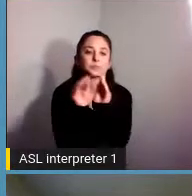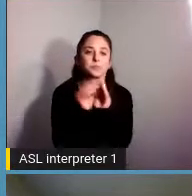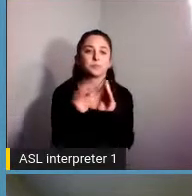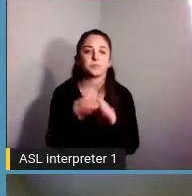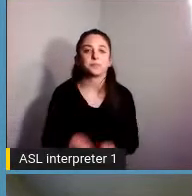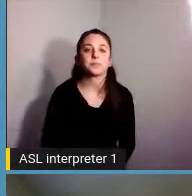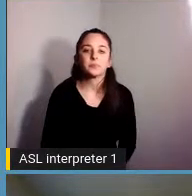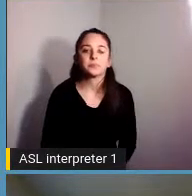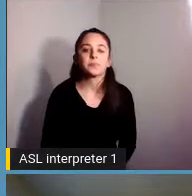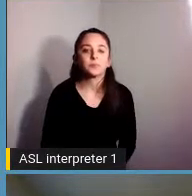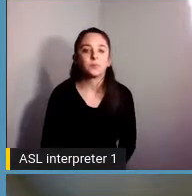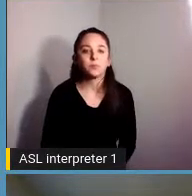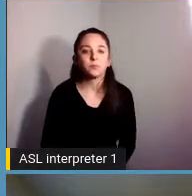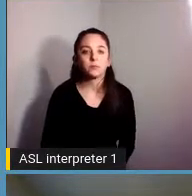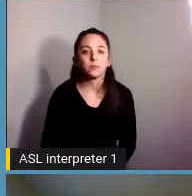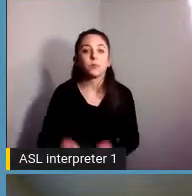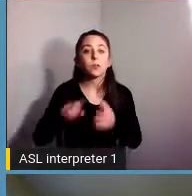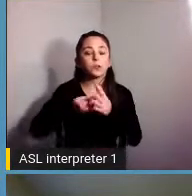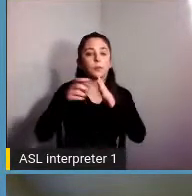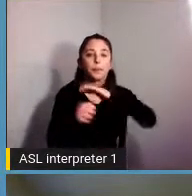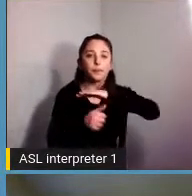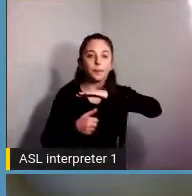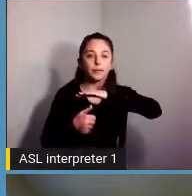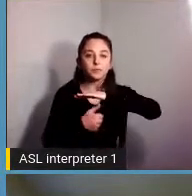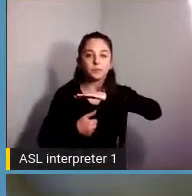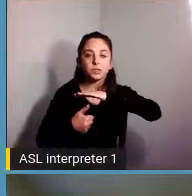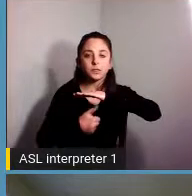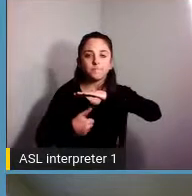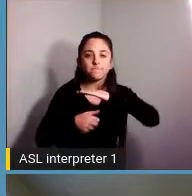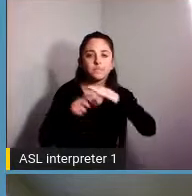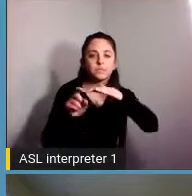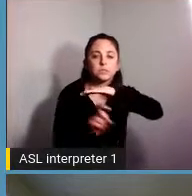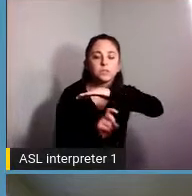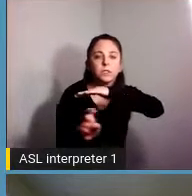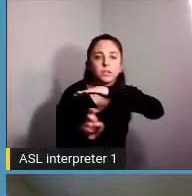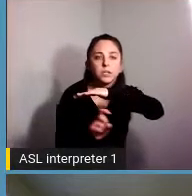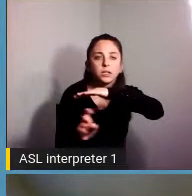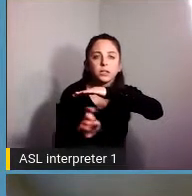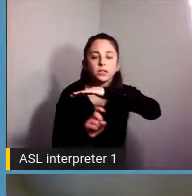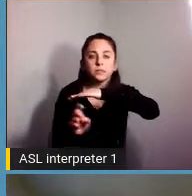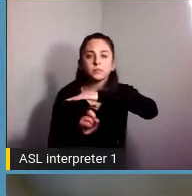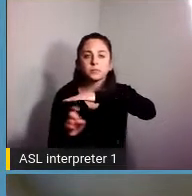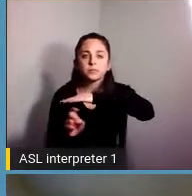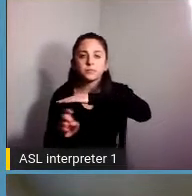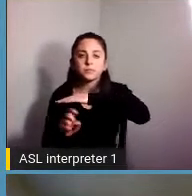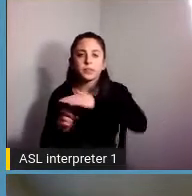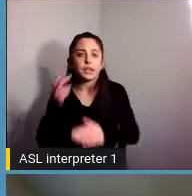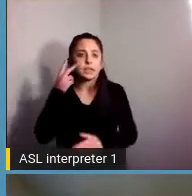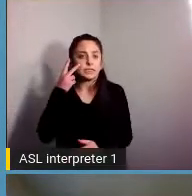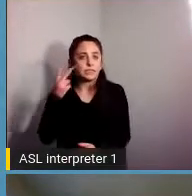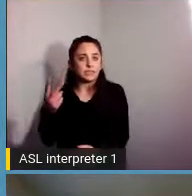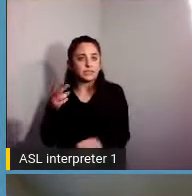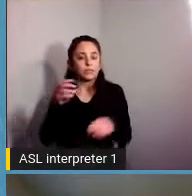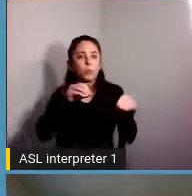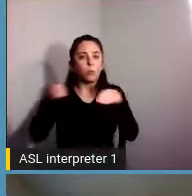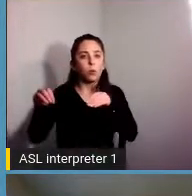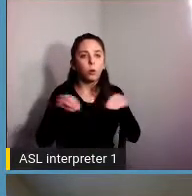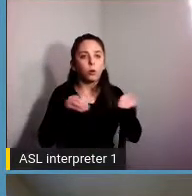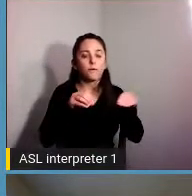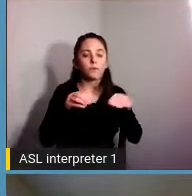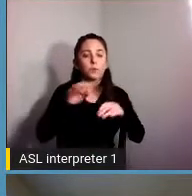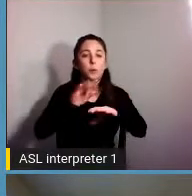to the basement of the Capitol and scanning with this portable scan arm. You can see it's very shiny, high